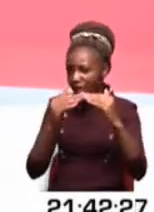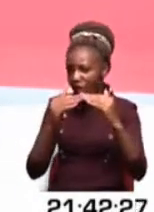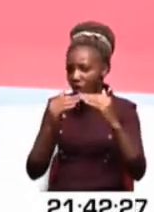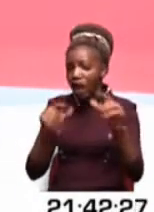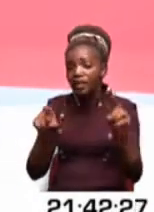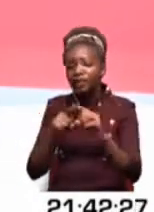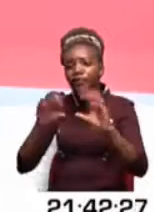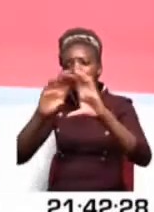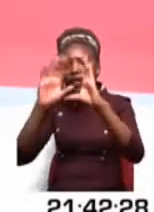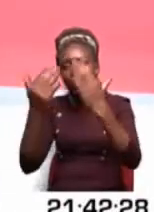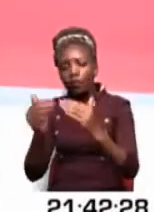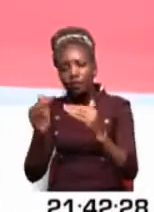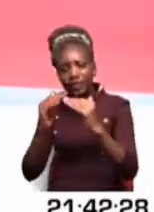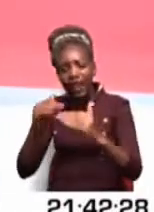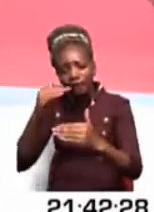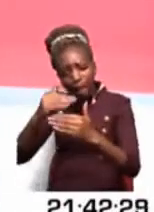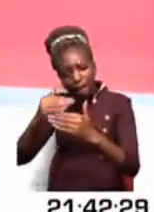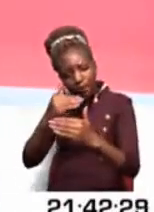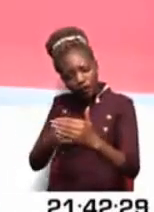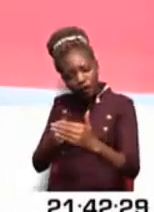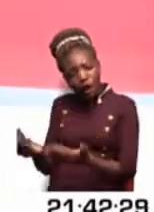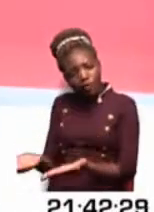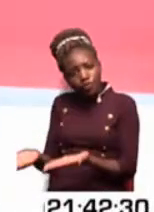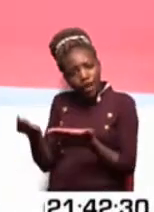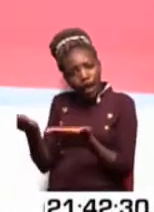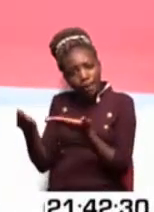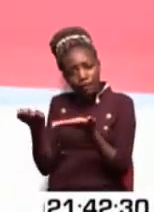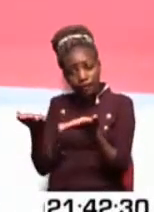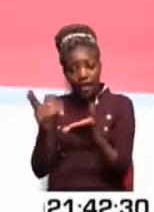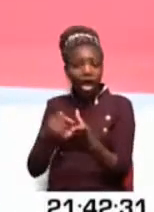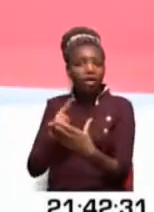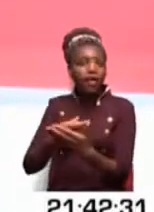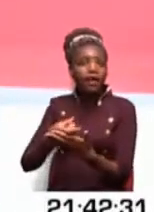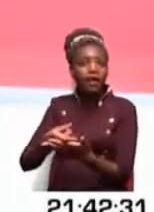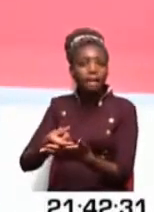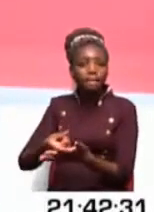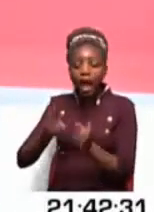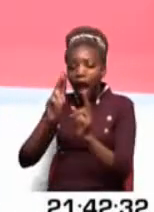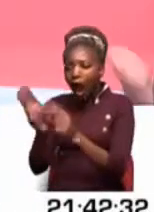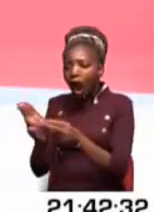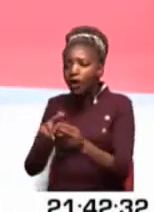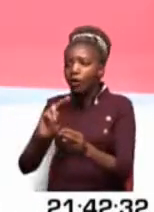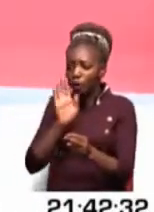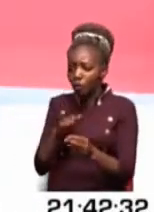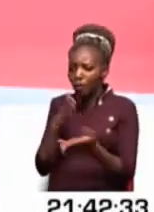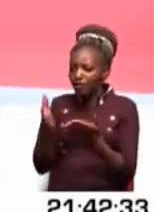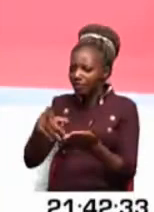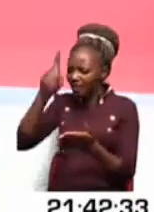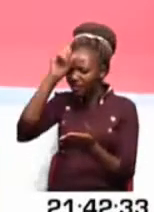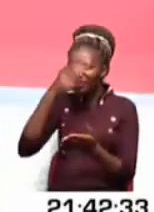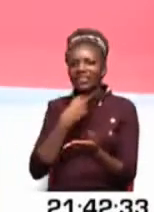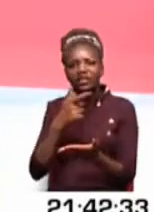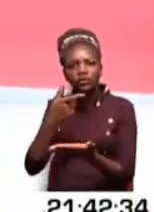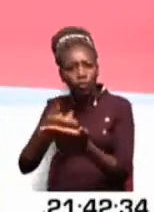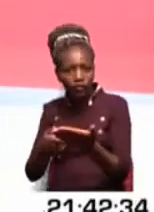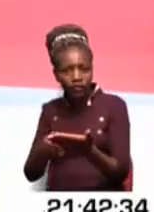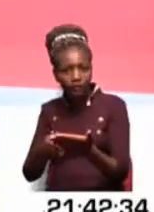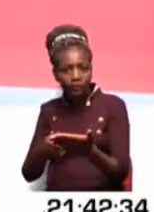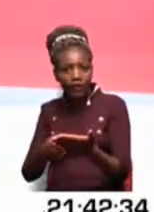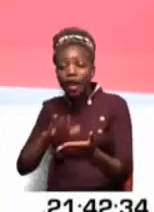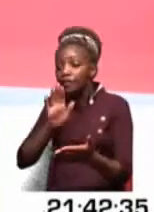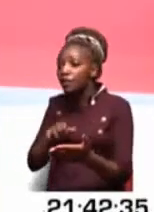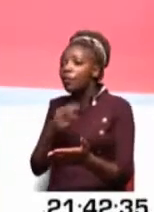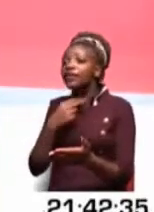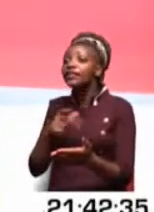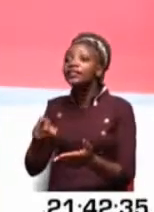community level, before then they are raised, you know, up. Really, what does a common woman down Mashinani really want? She only wants a way to